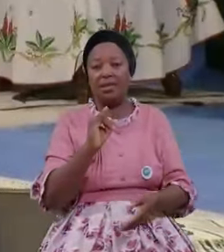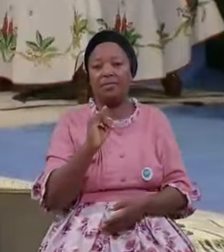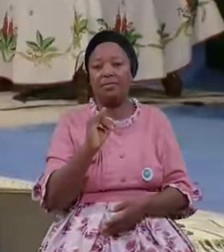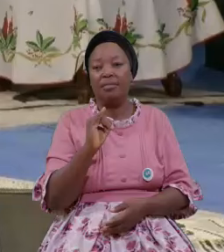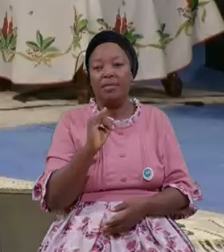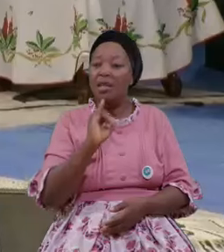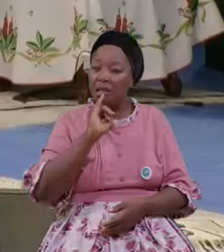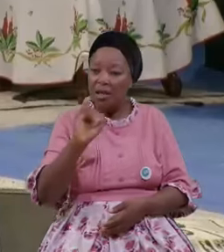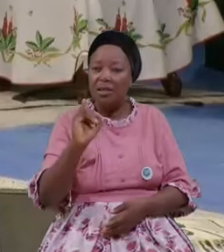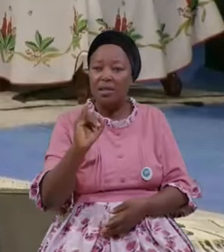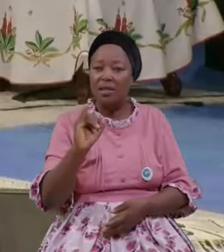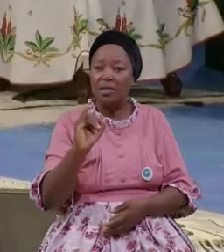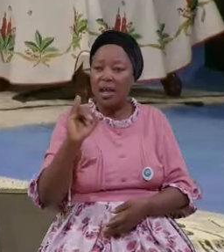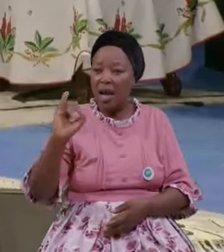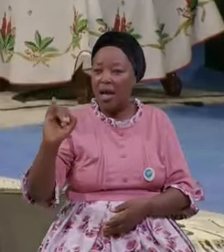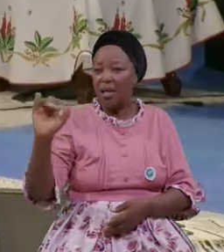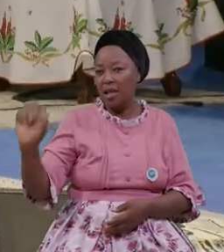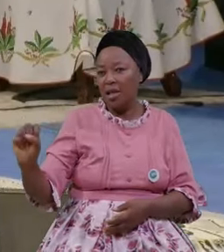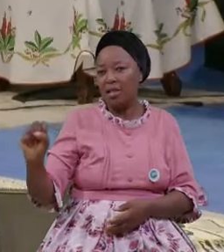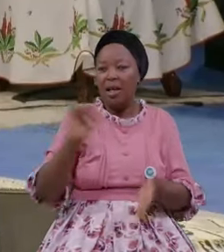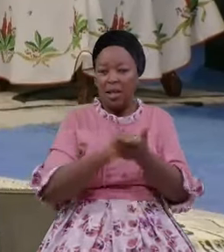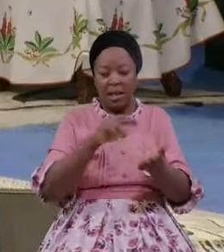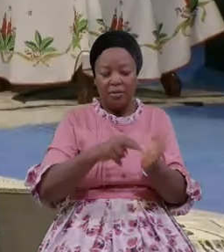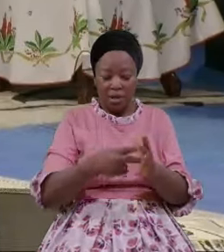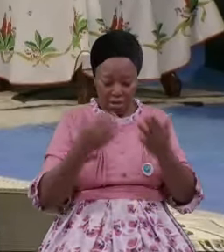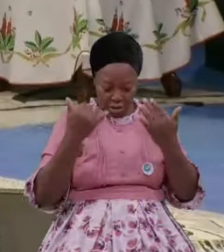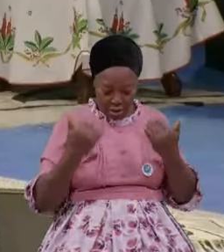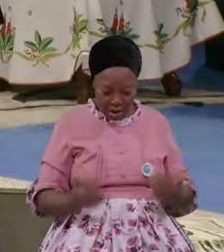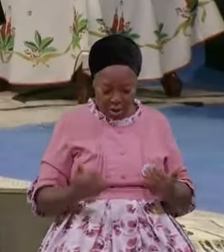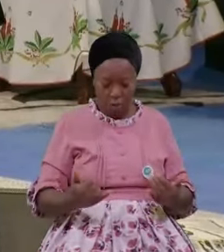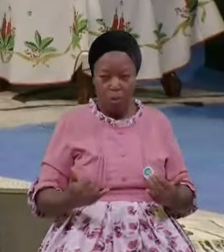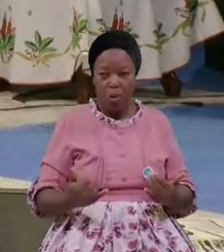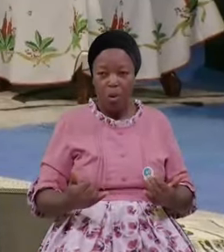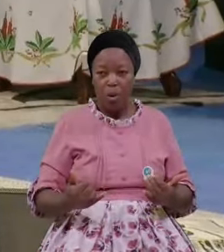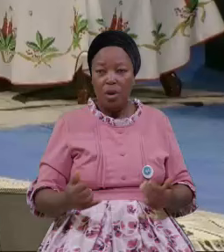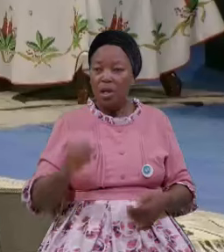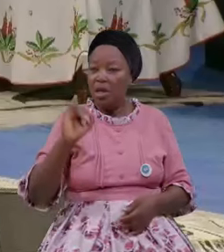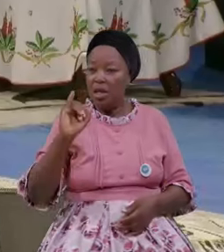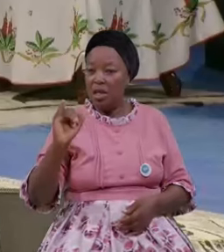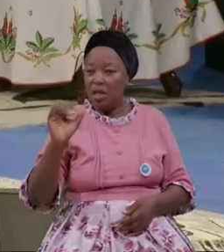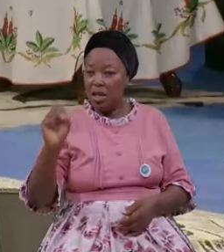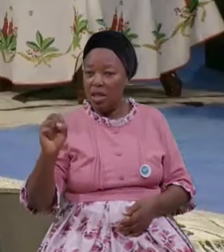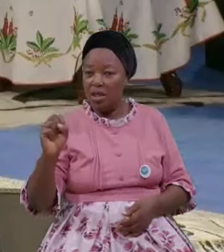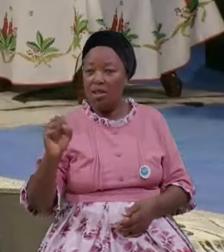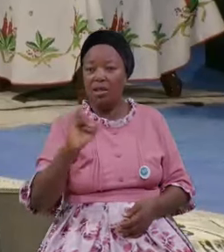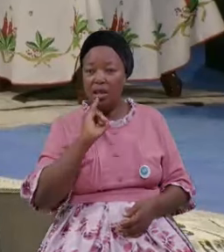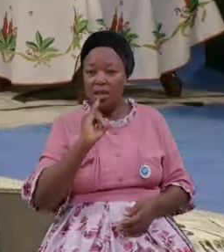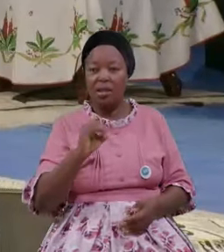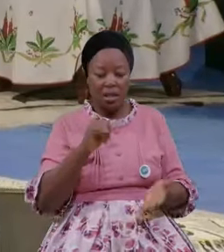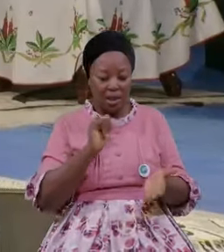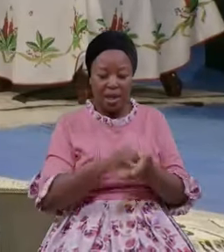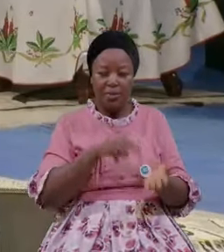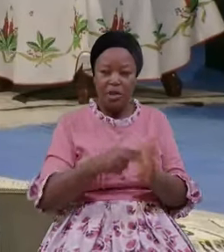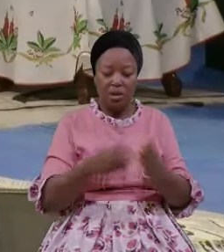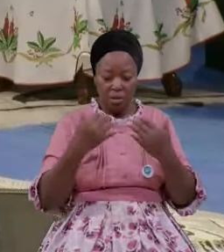is, that means now. Is, that means today. Is, that